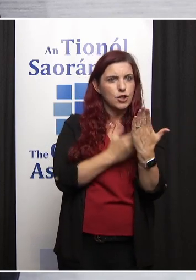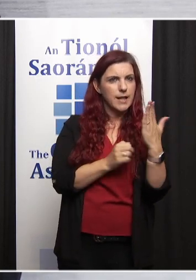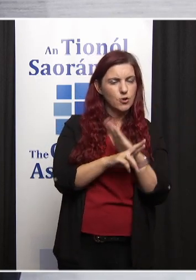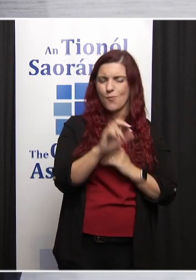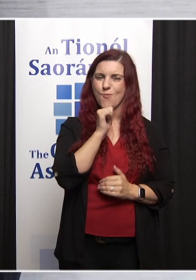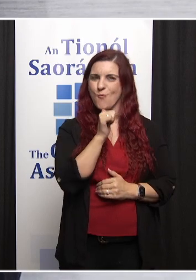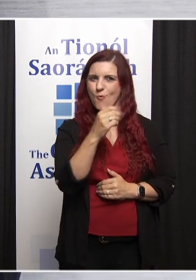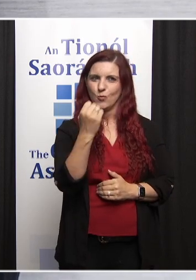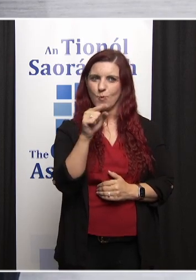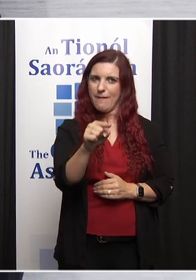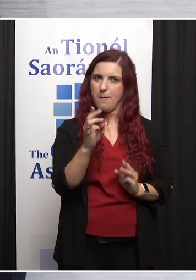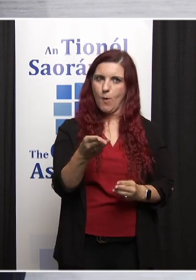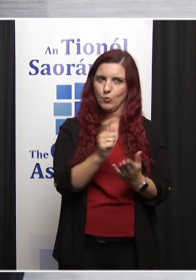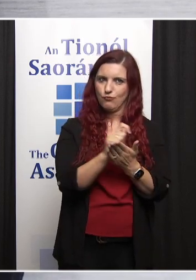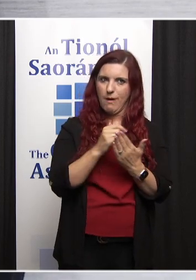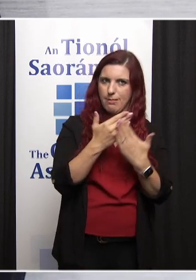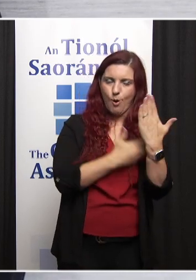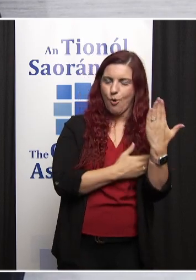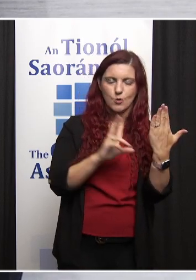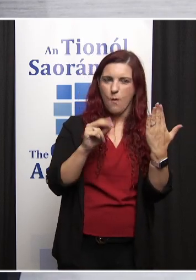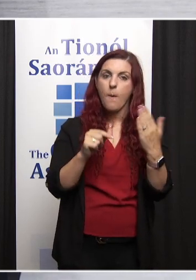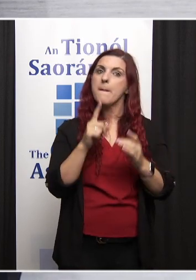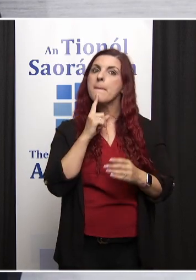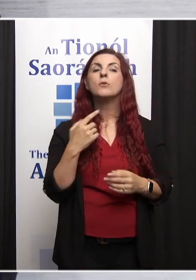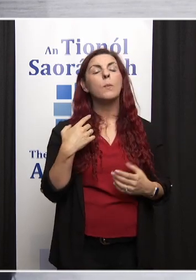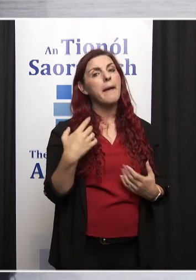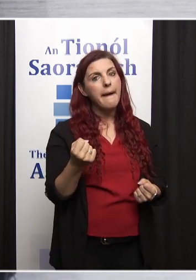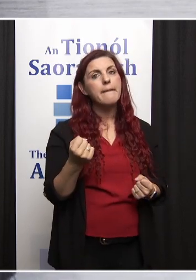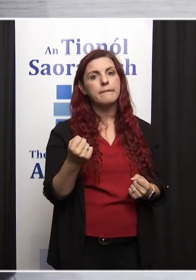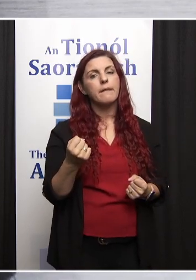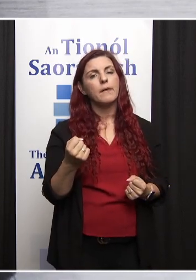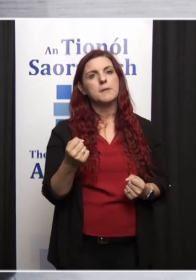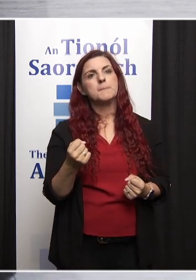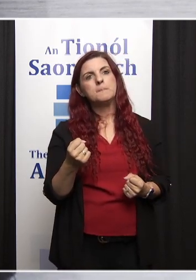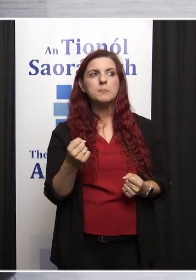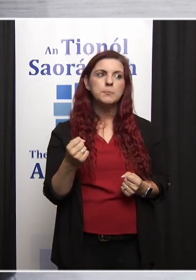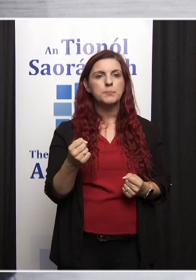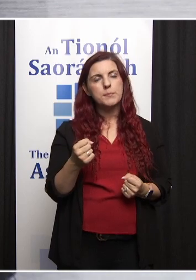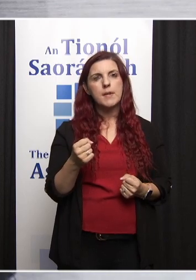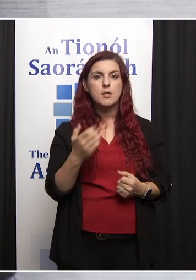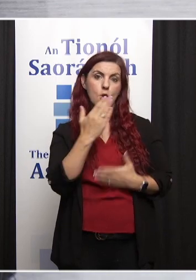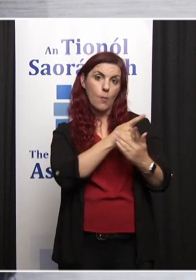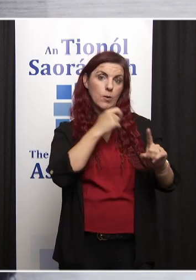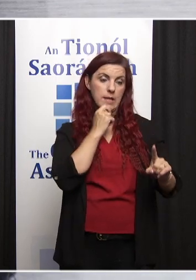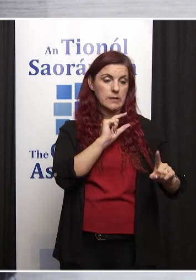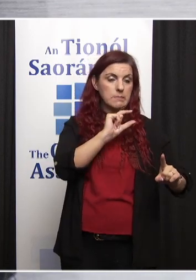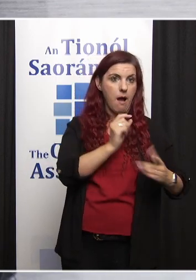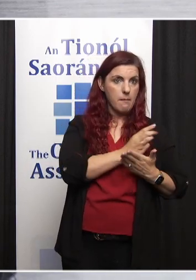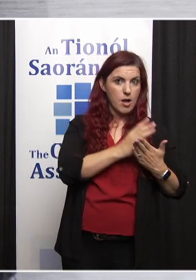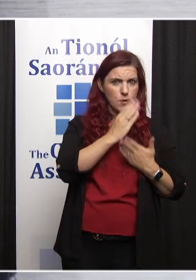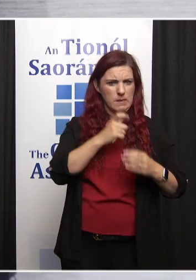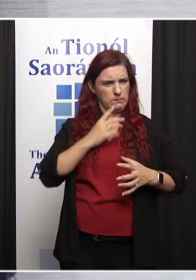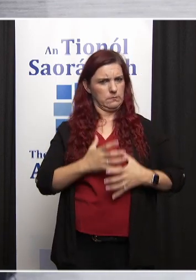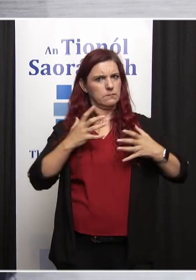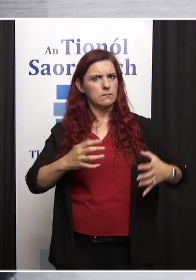and I just want to explain that. But we have some might consider a small part. I consider it a significant part to